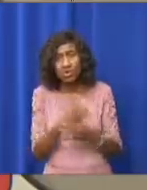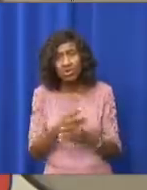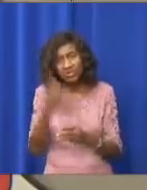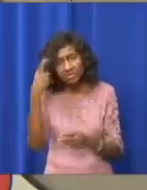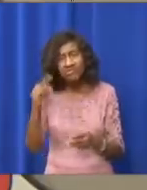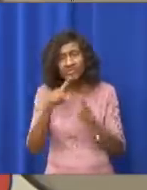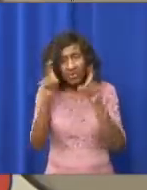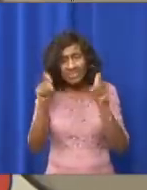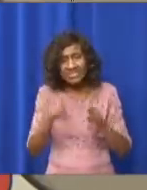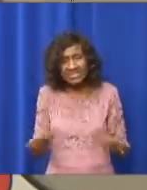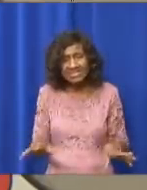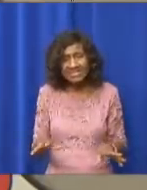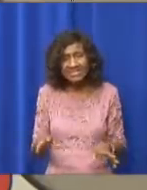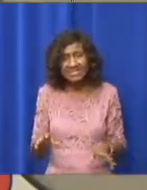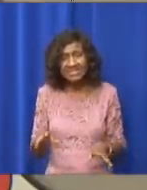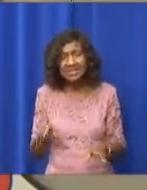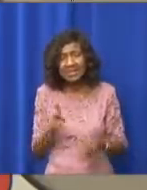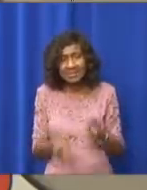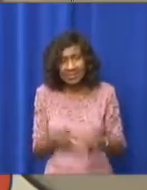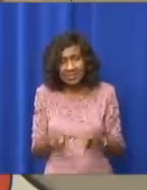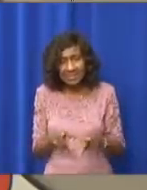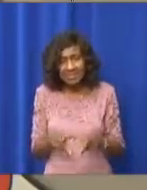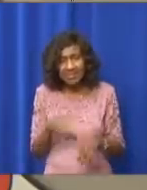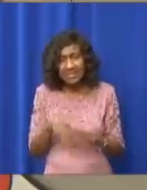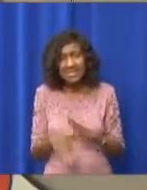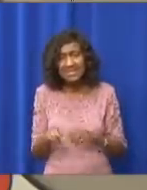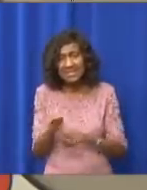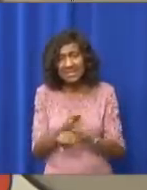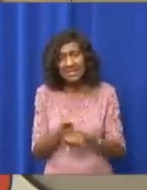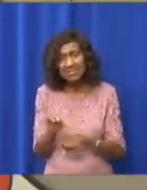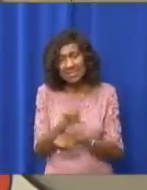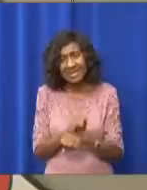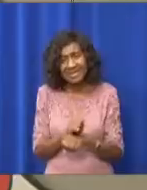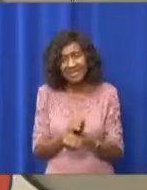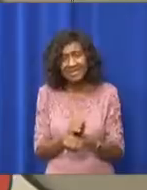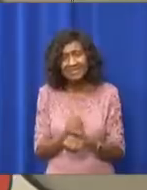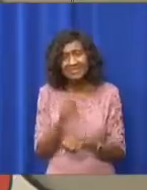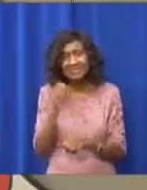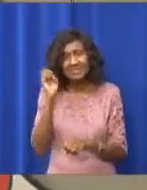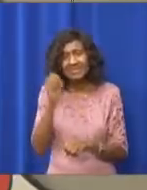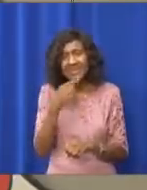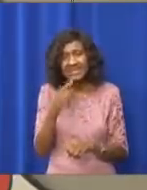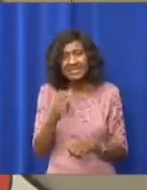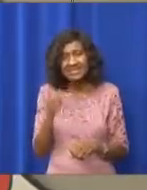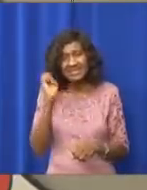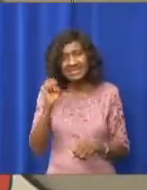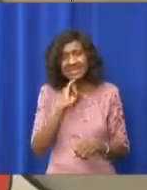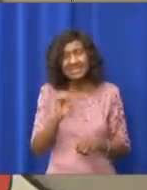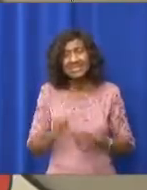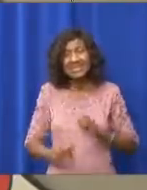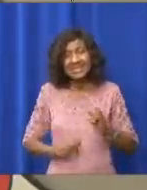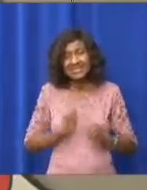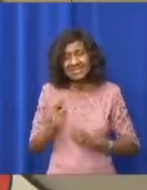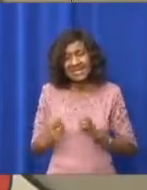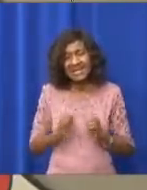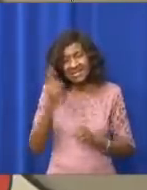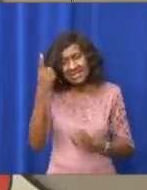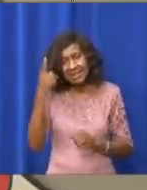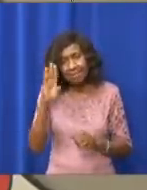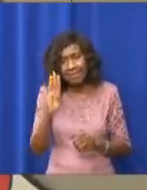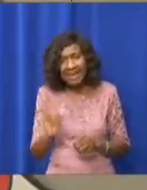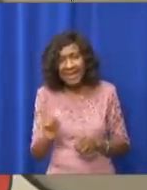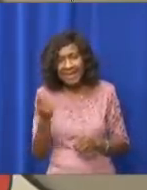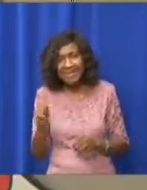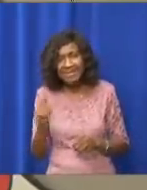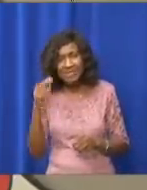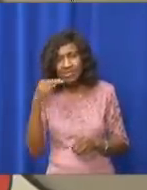involved in our testing process. And like Dr. Lee, I'm also very excited by the news of